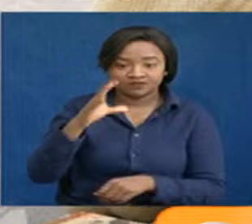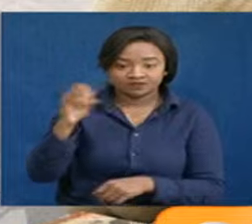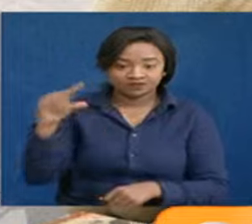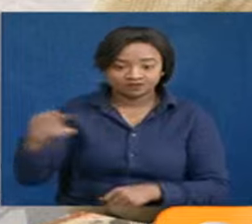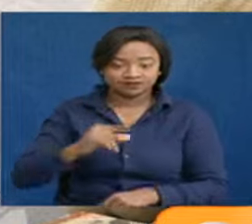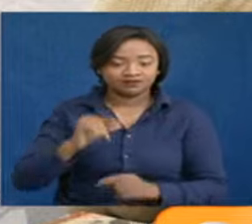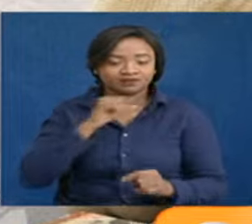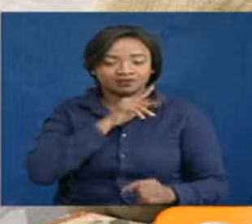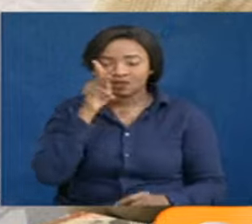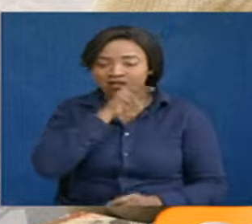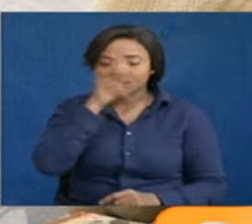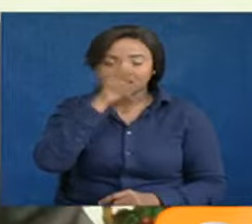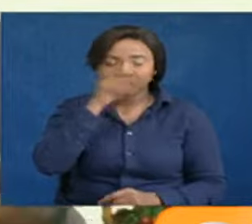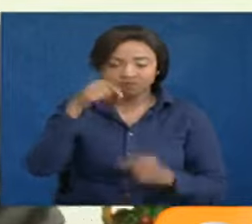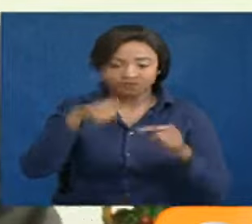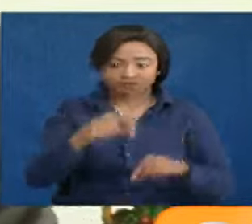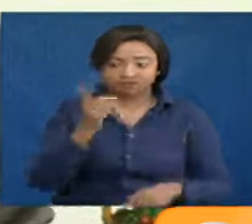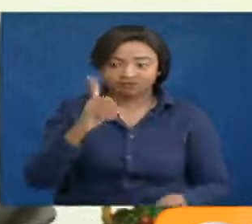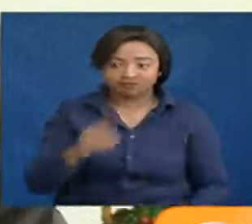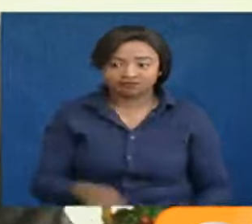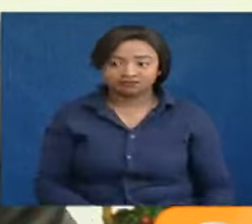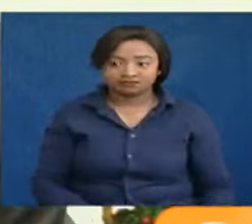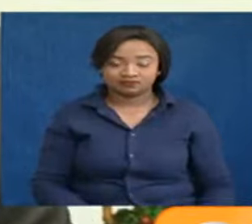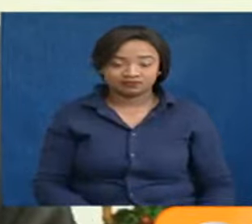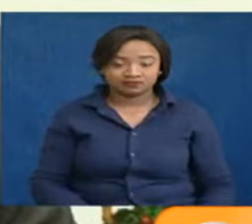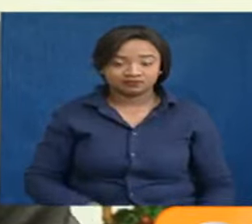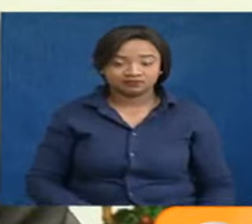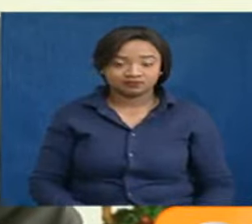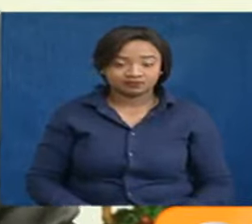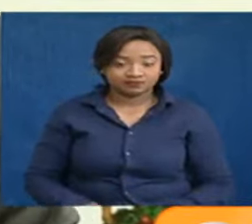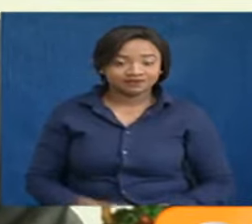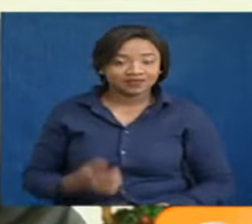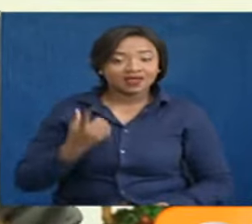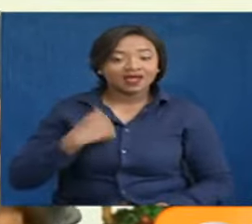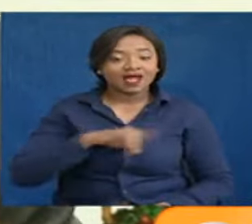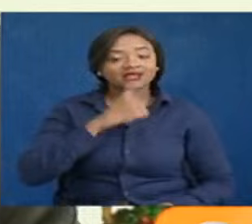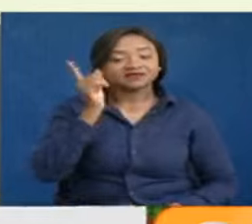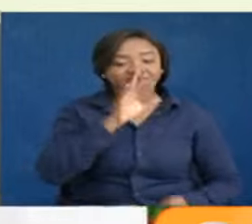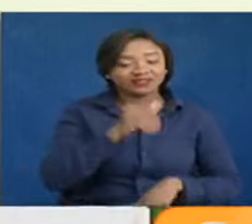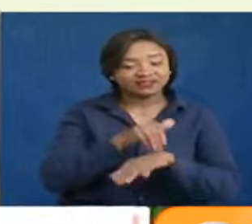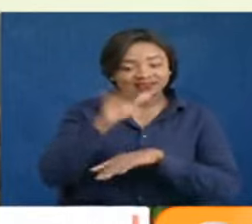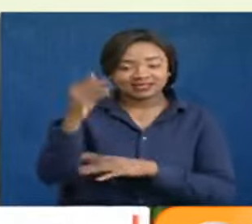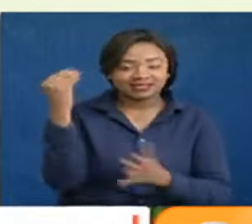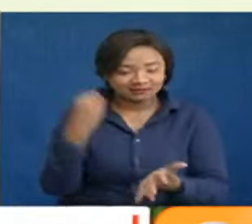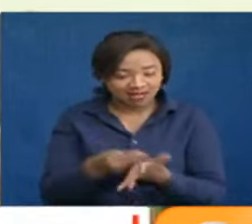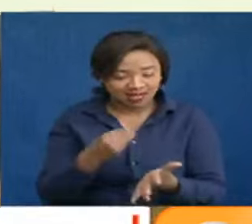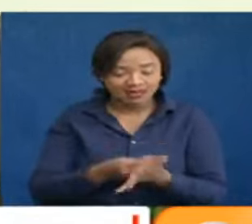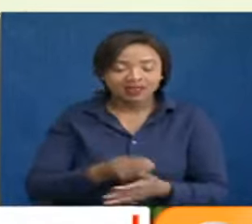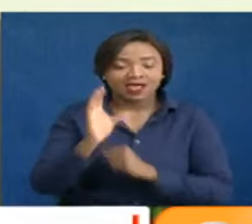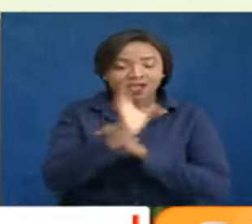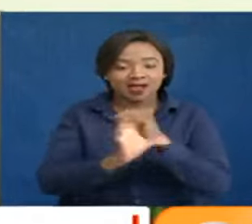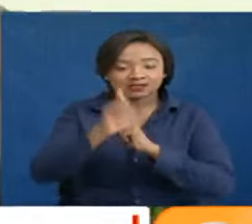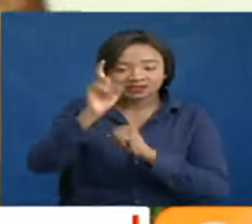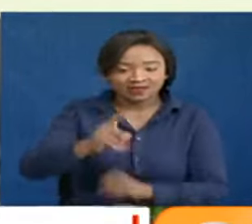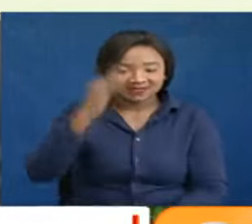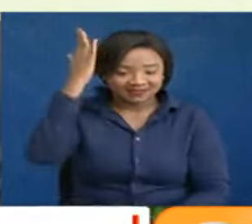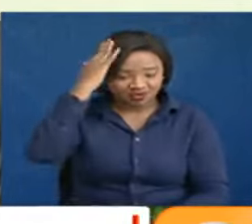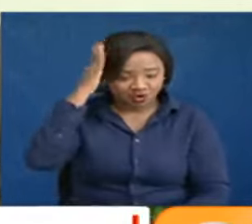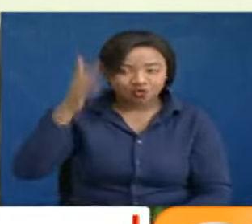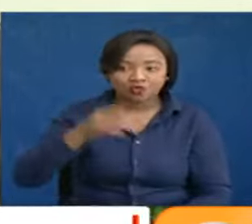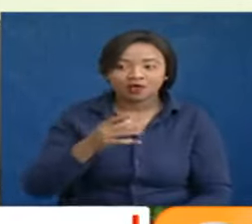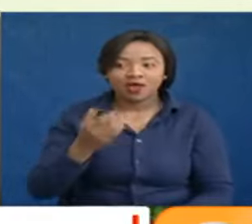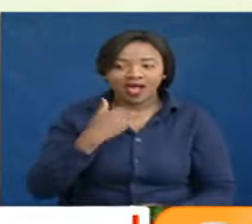fire in Westlands, Nairobi. We have transferred money later. The country should know there is money with the counties up to the end